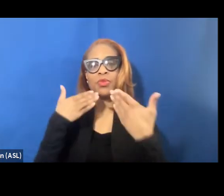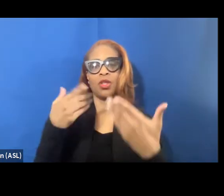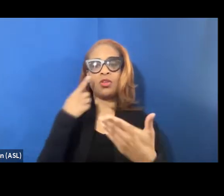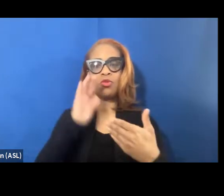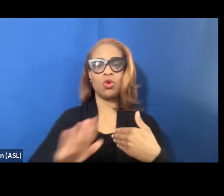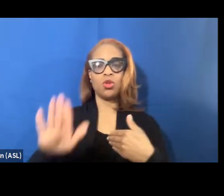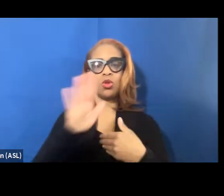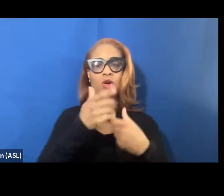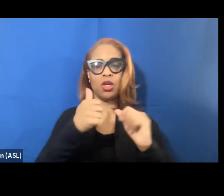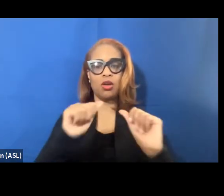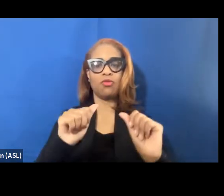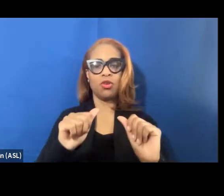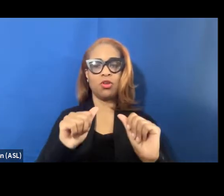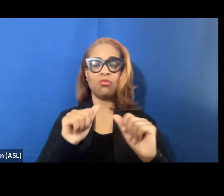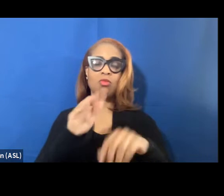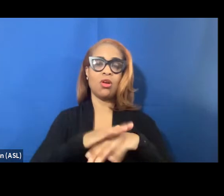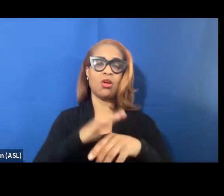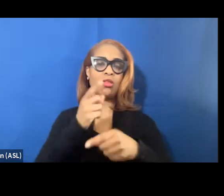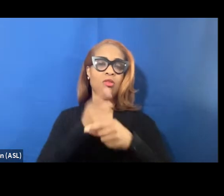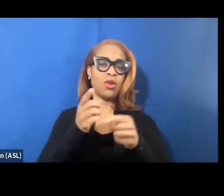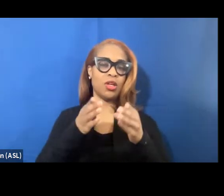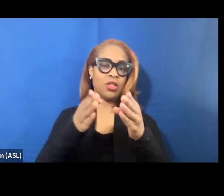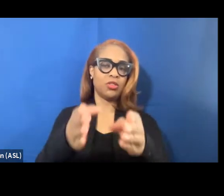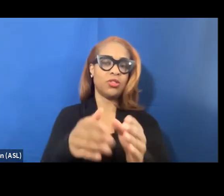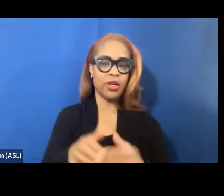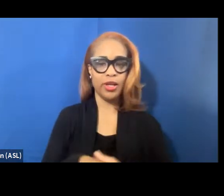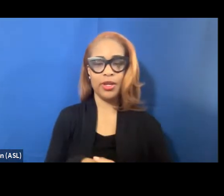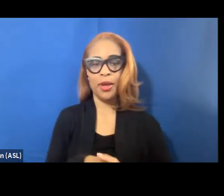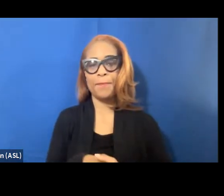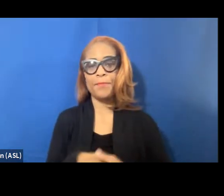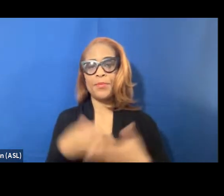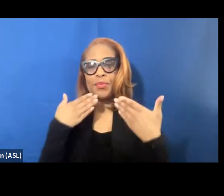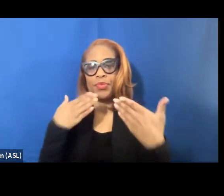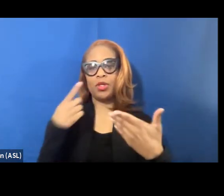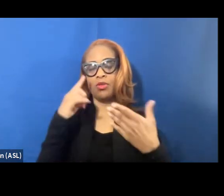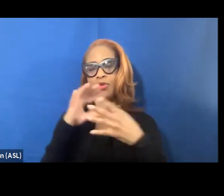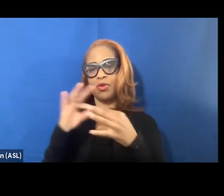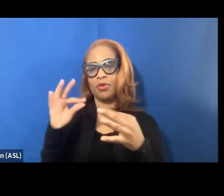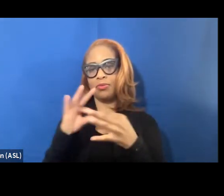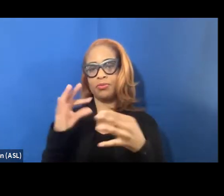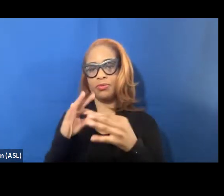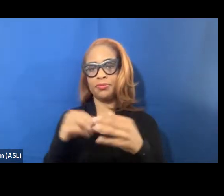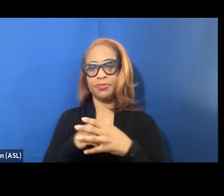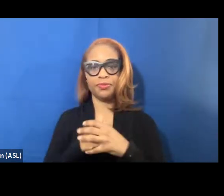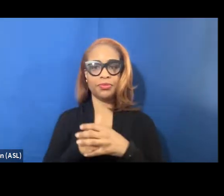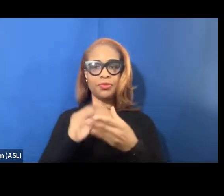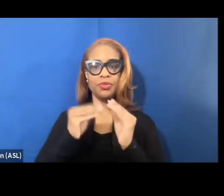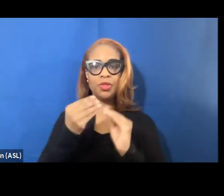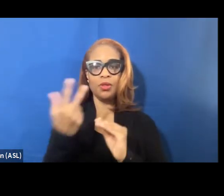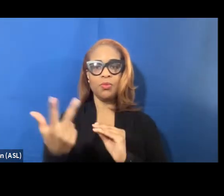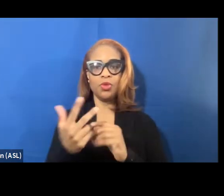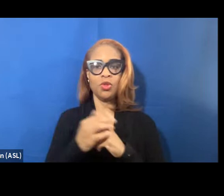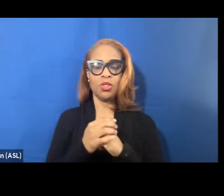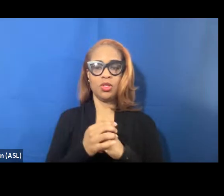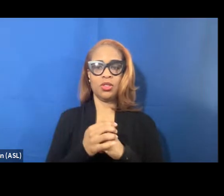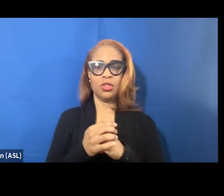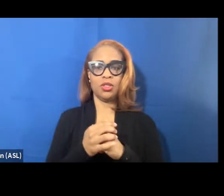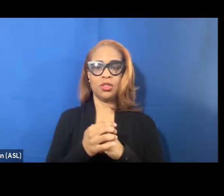efforts you are on the right track thank you for addressing the commission now number three